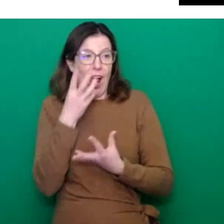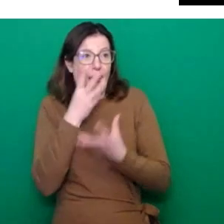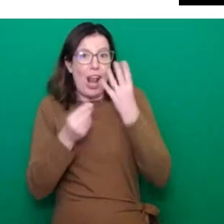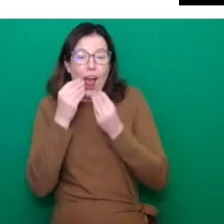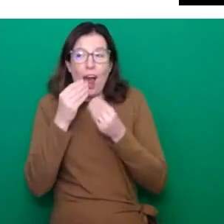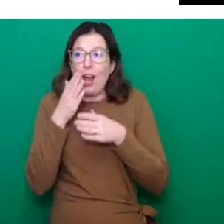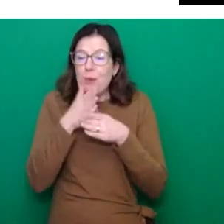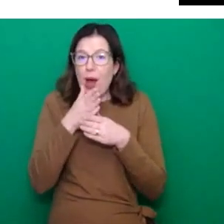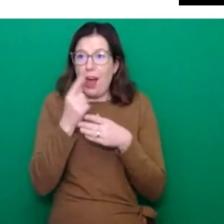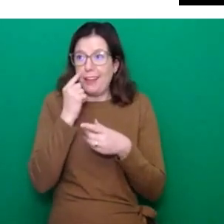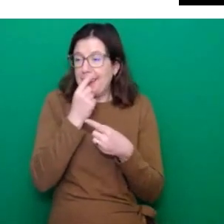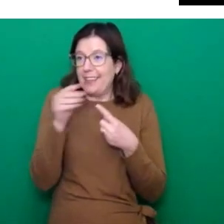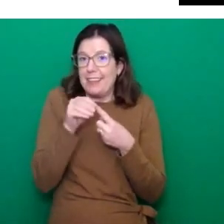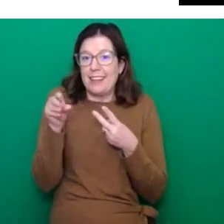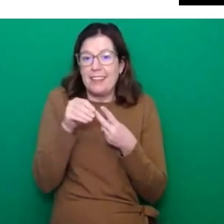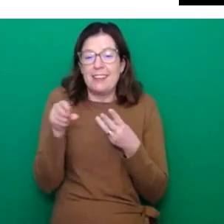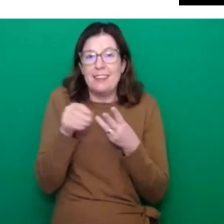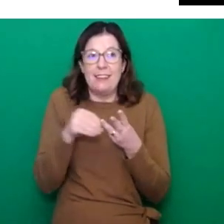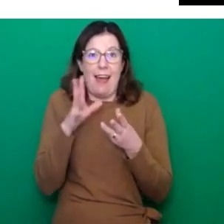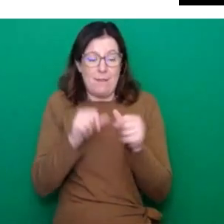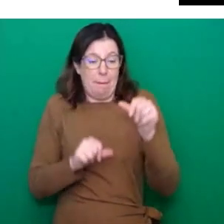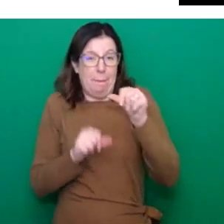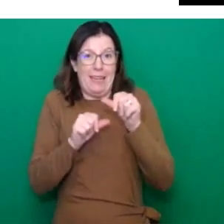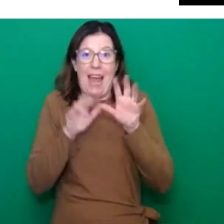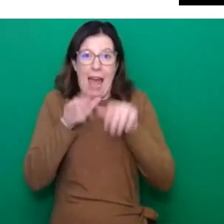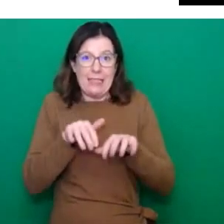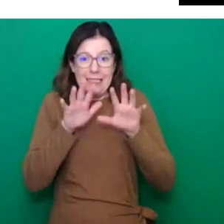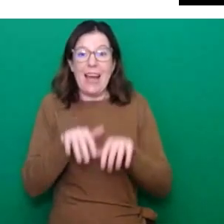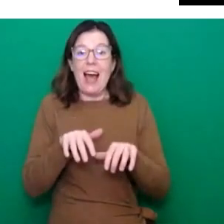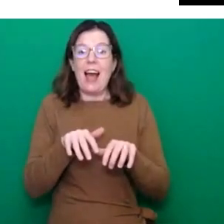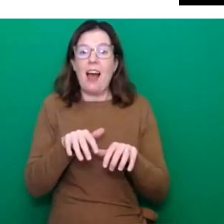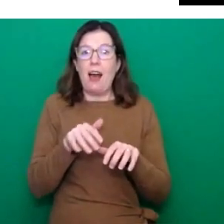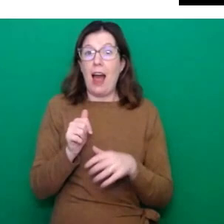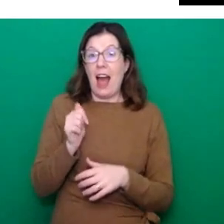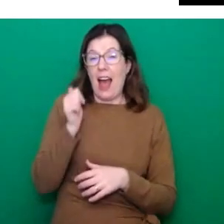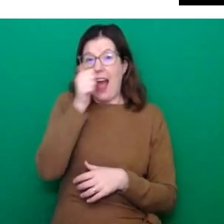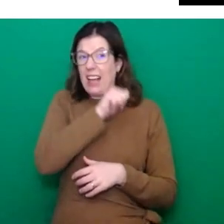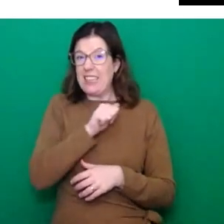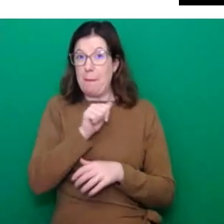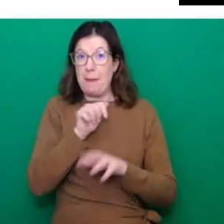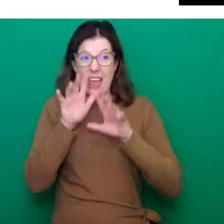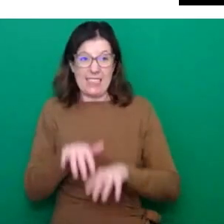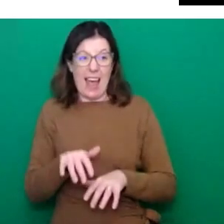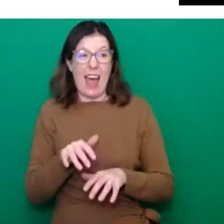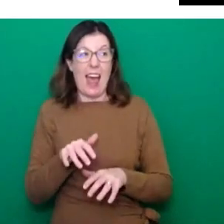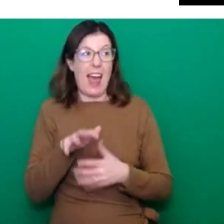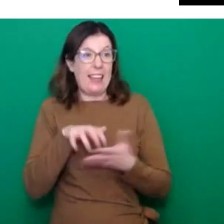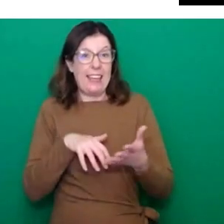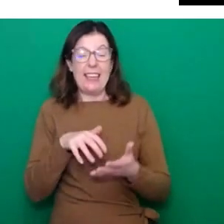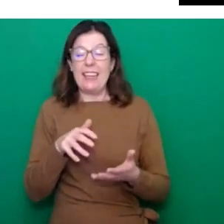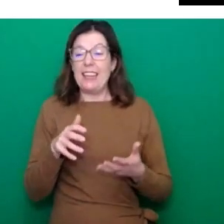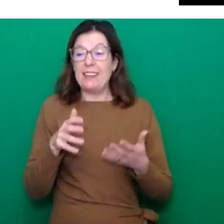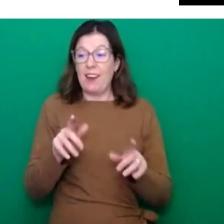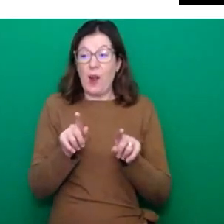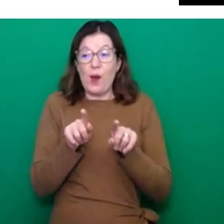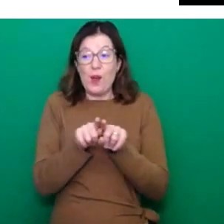work. You have kind of like mini essays and then also a fair few academic essays. You would